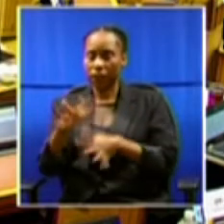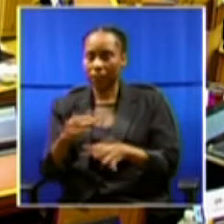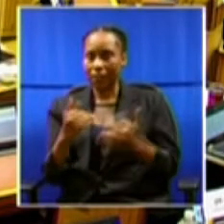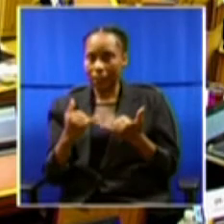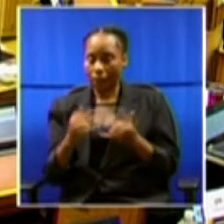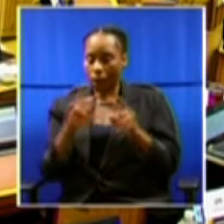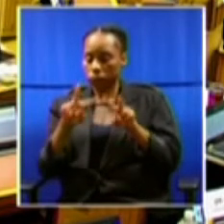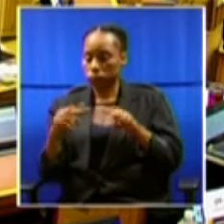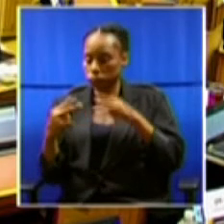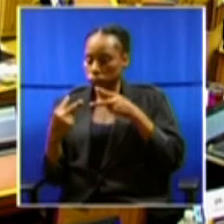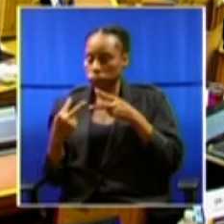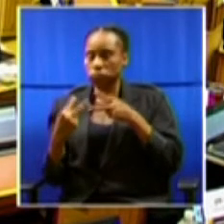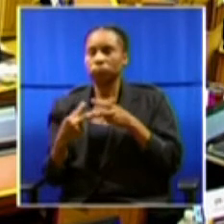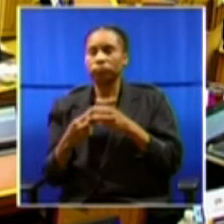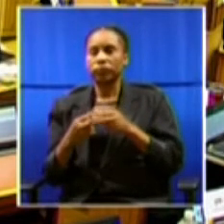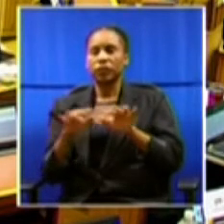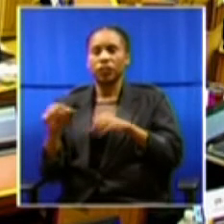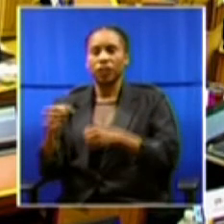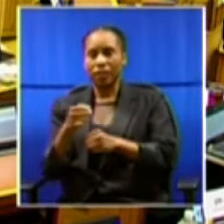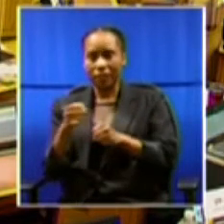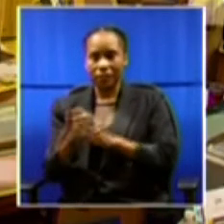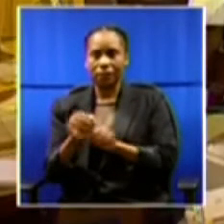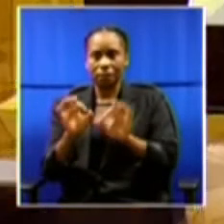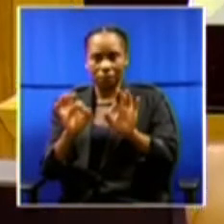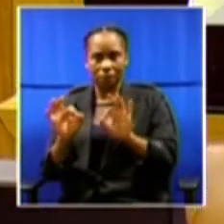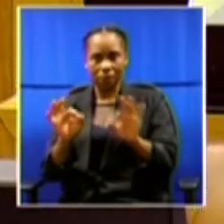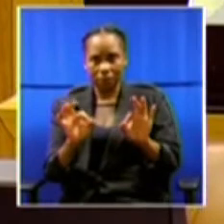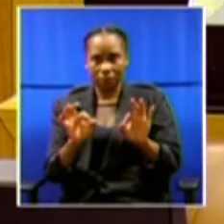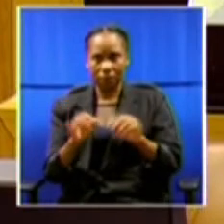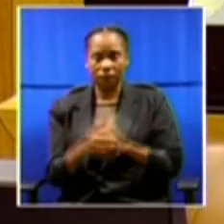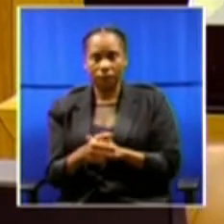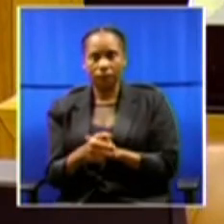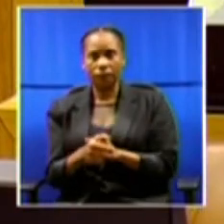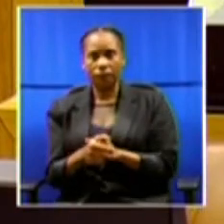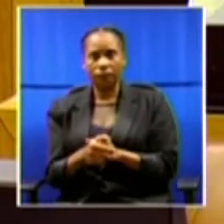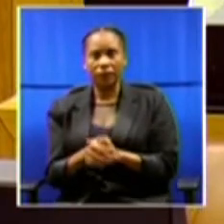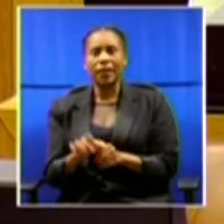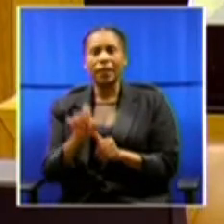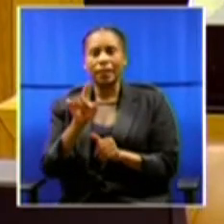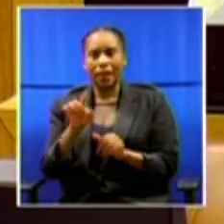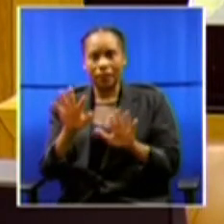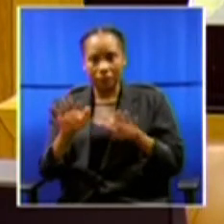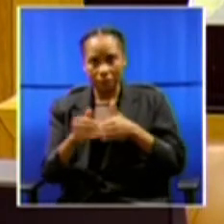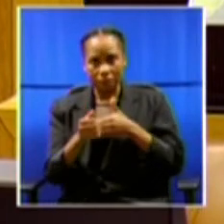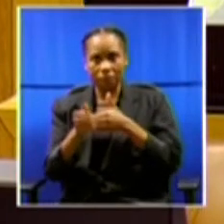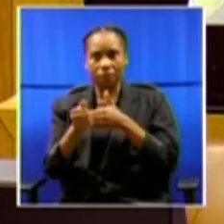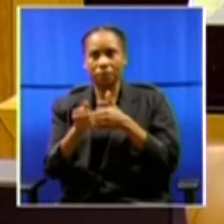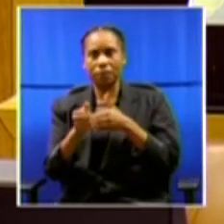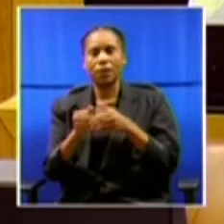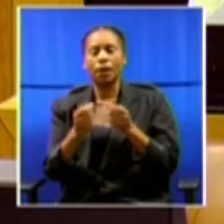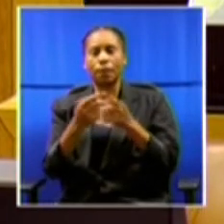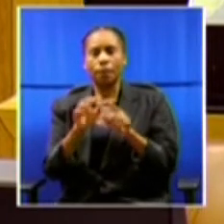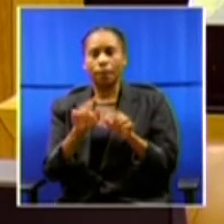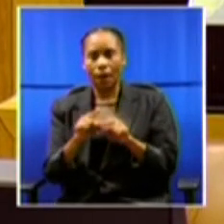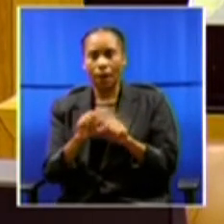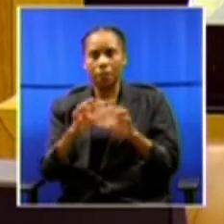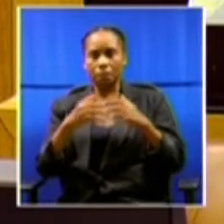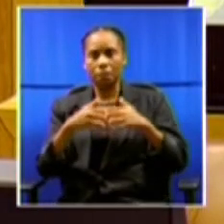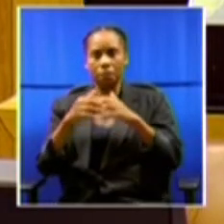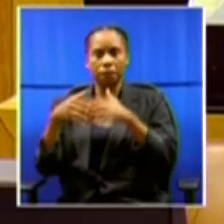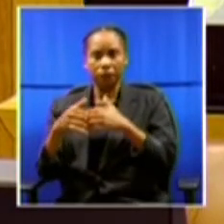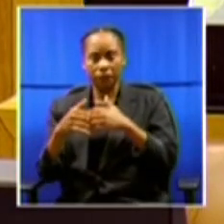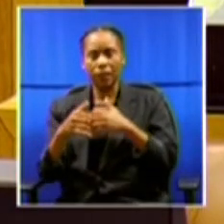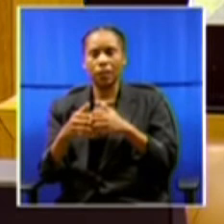the strategy into a gang combating strategy, which will be accompanied by implementation plan to counter